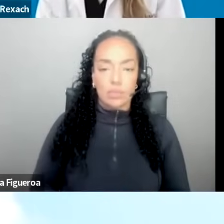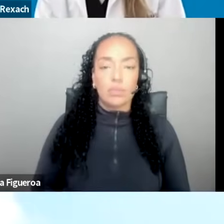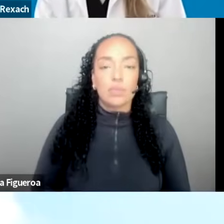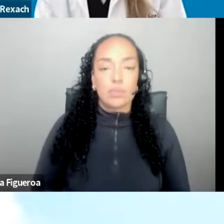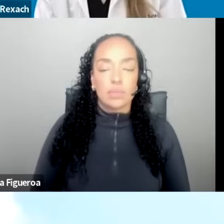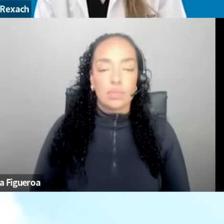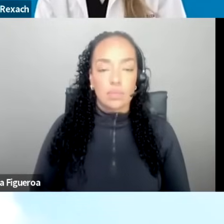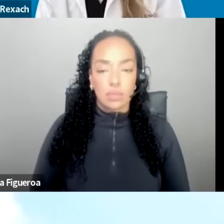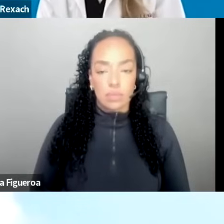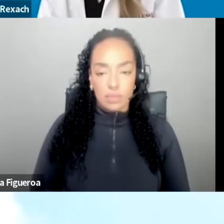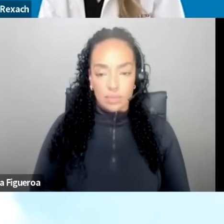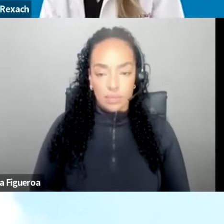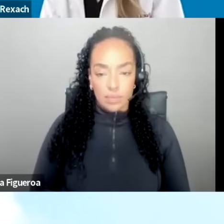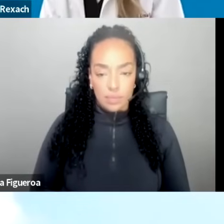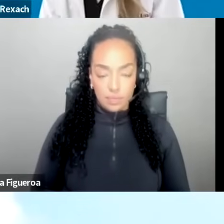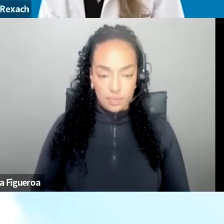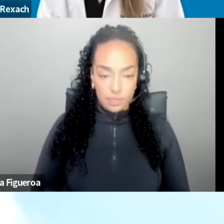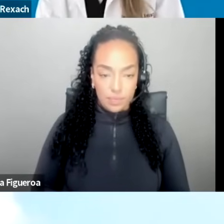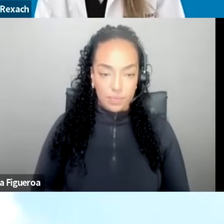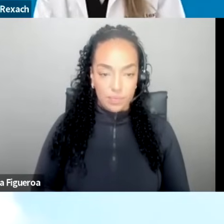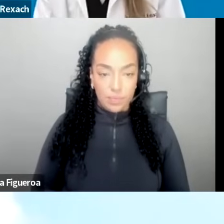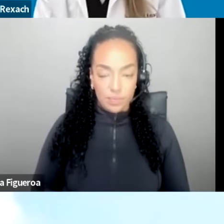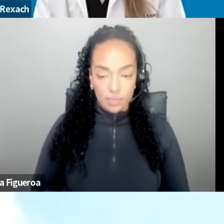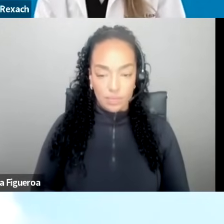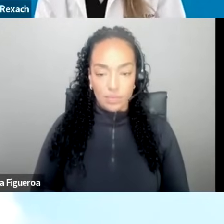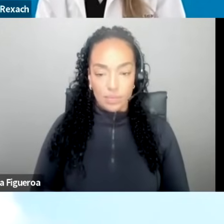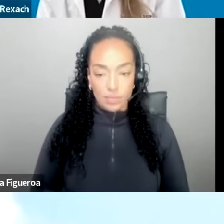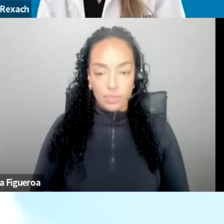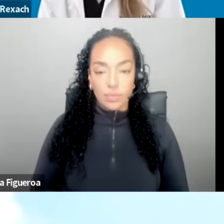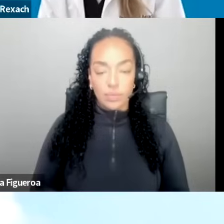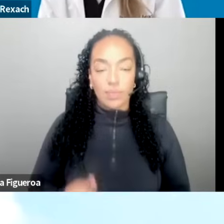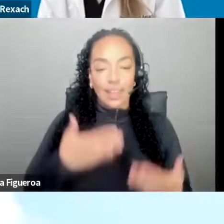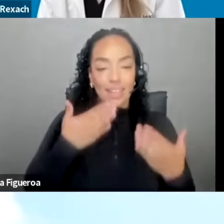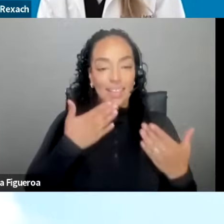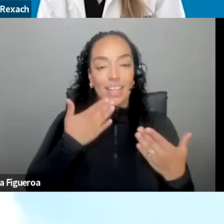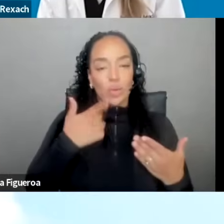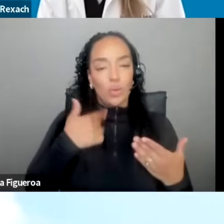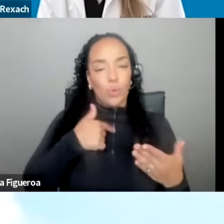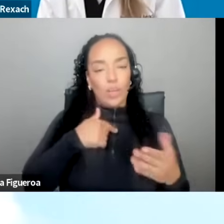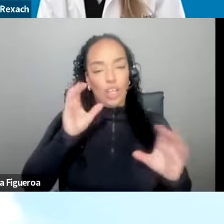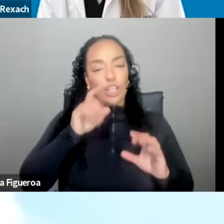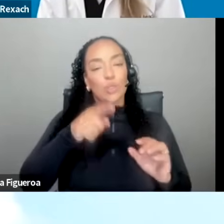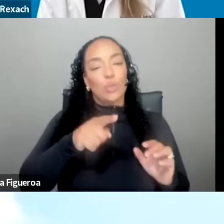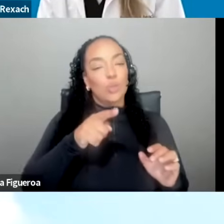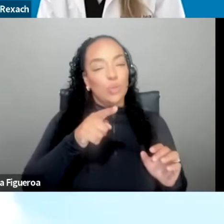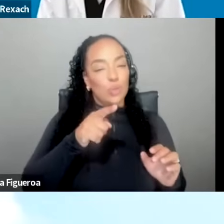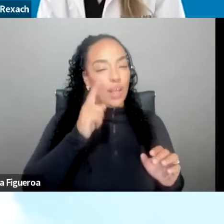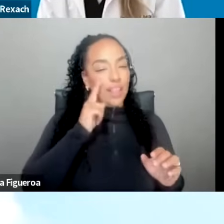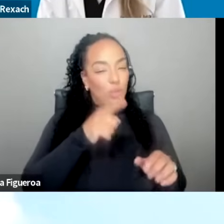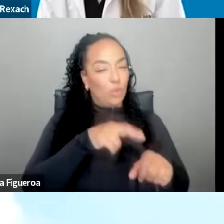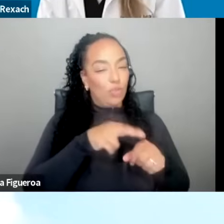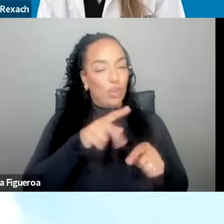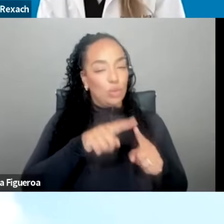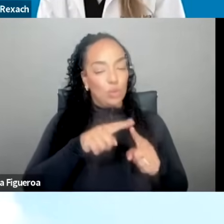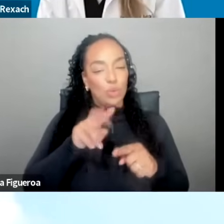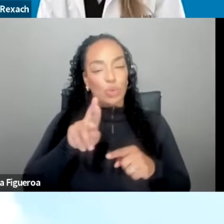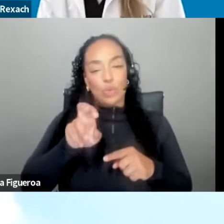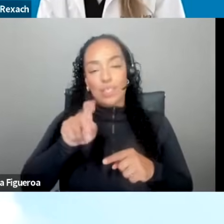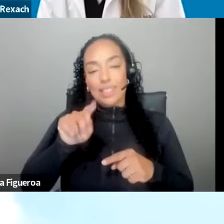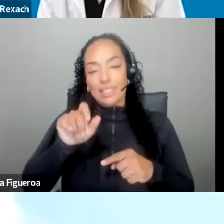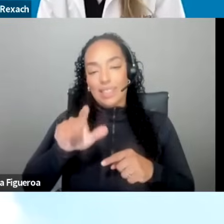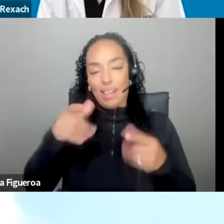Yeah, thanks, Dr. Harris. We're just looking at, I think you're referring to the retail milk sampling testing. And